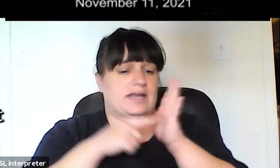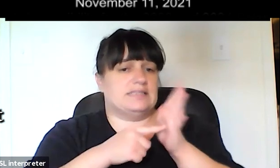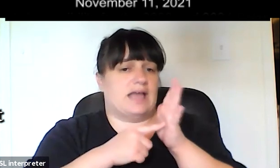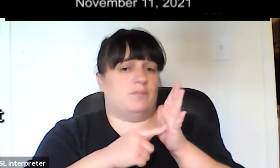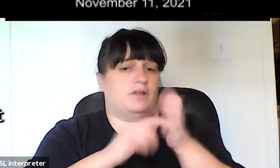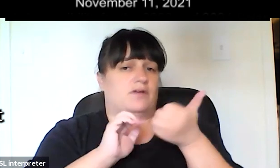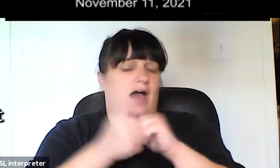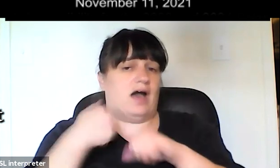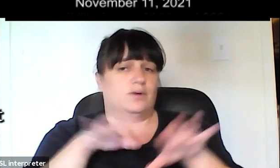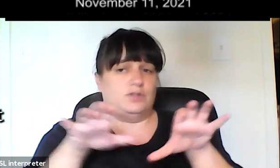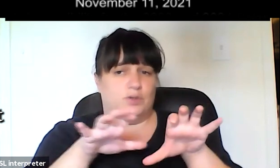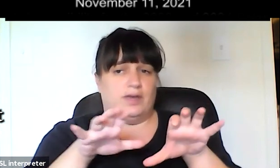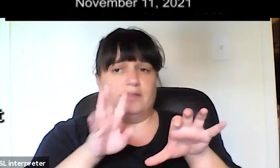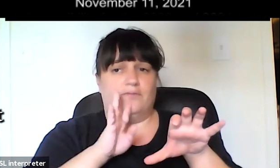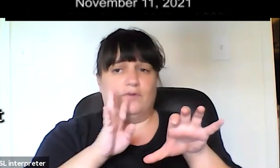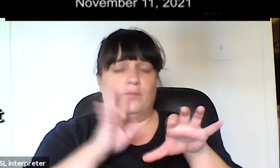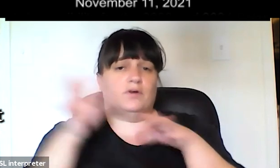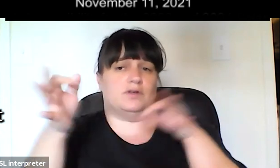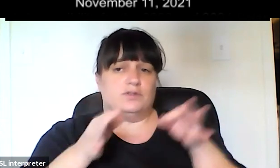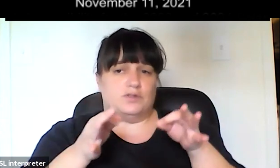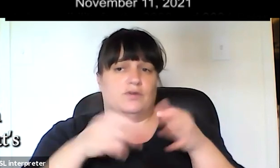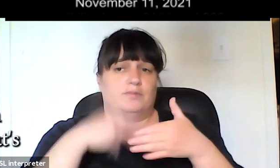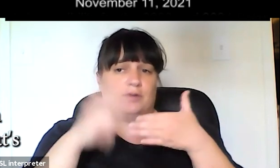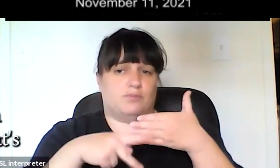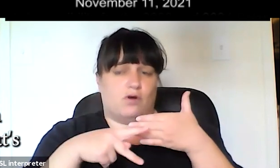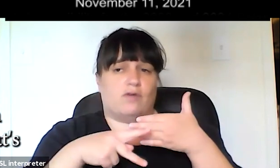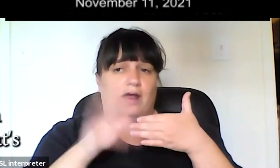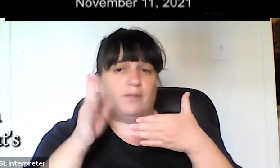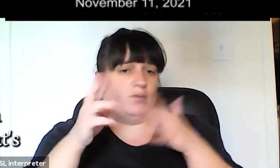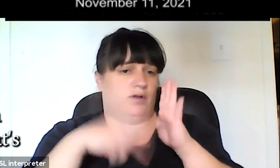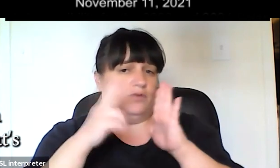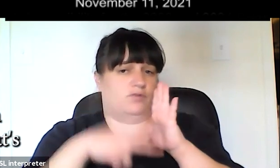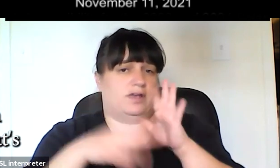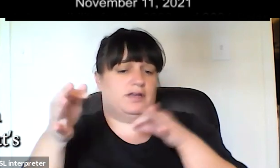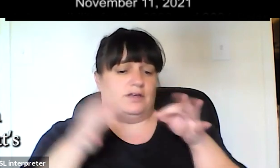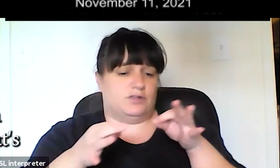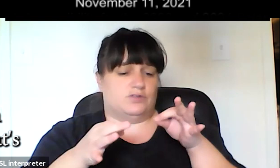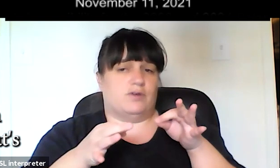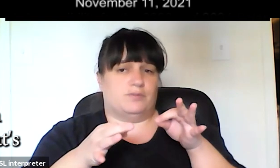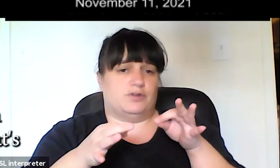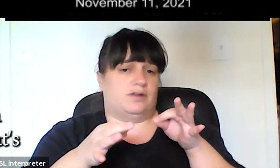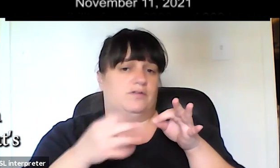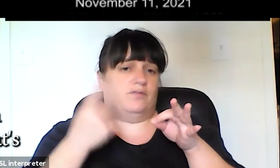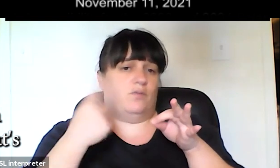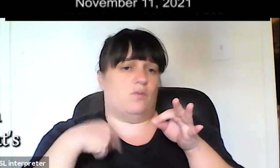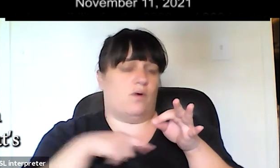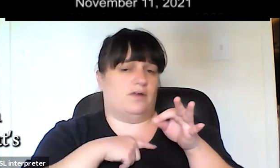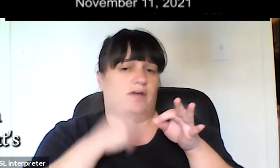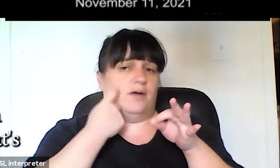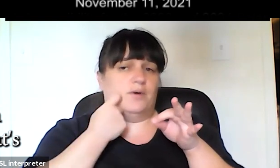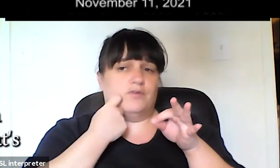of how we're doing that verbal description program. I'm just going to read a description of one of our